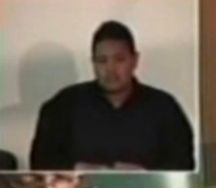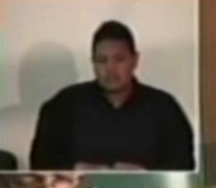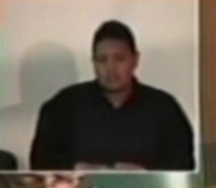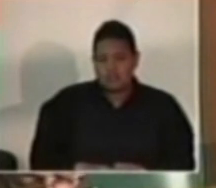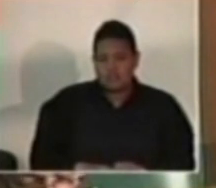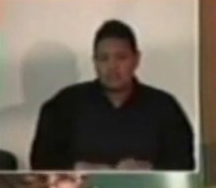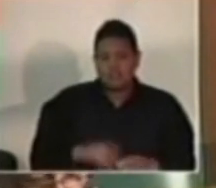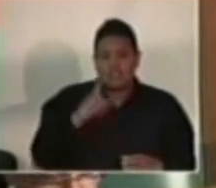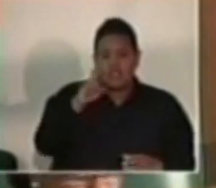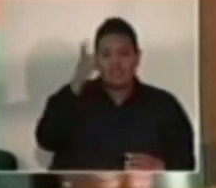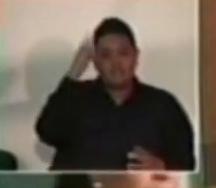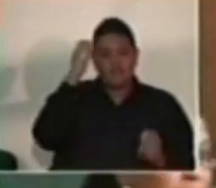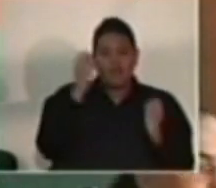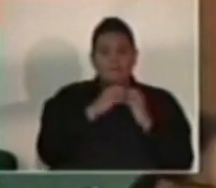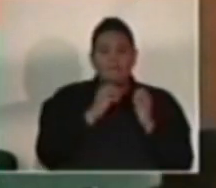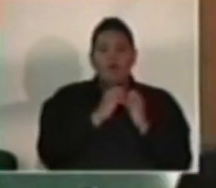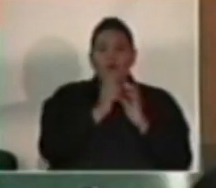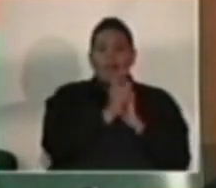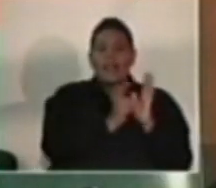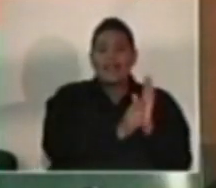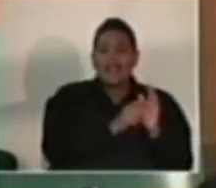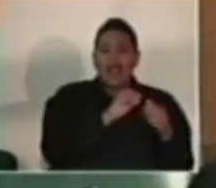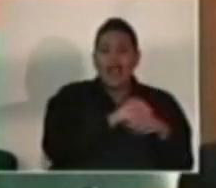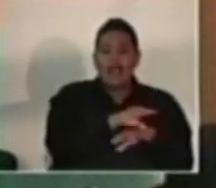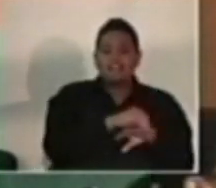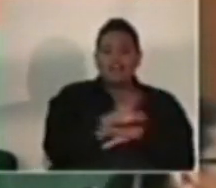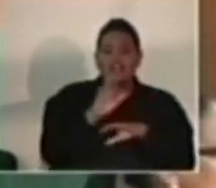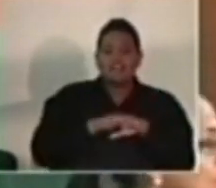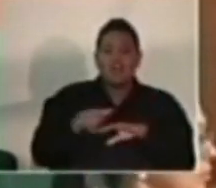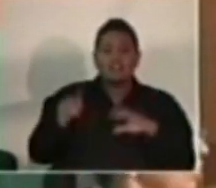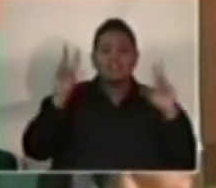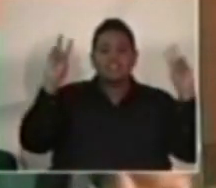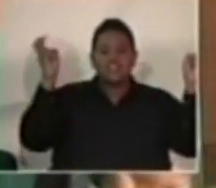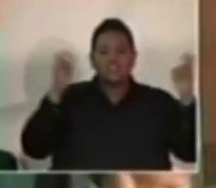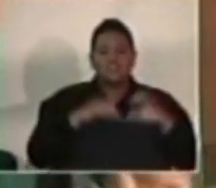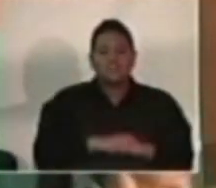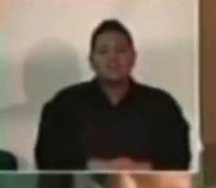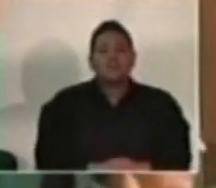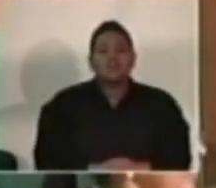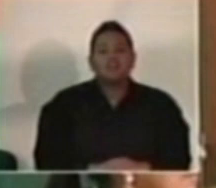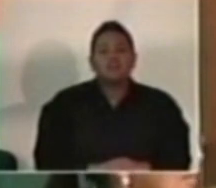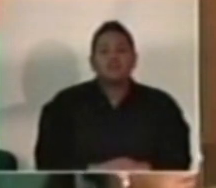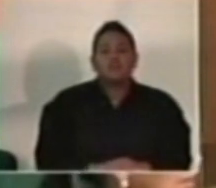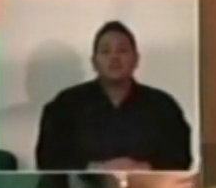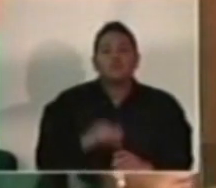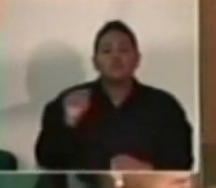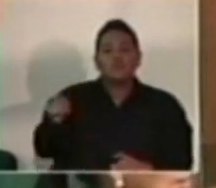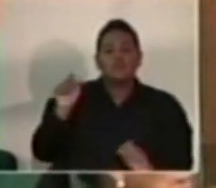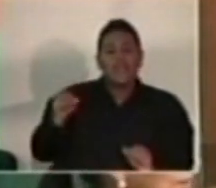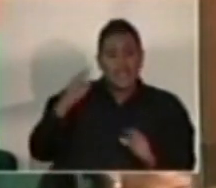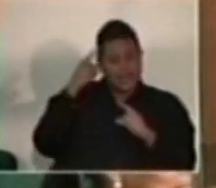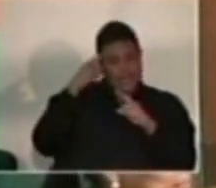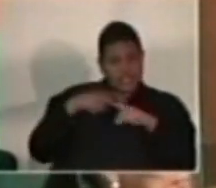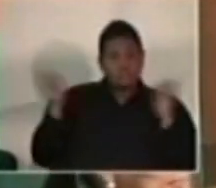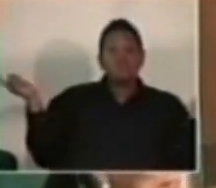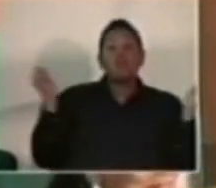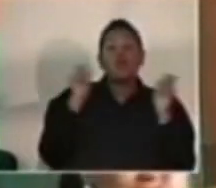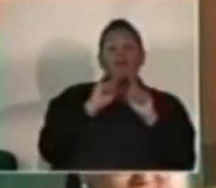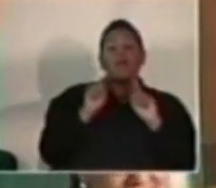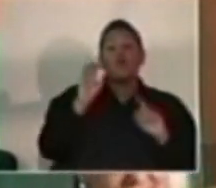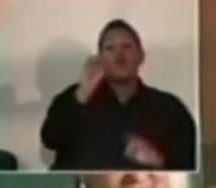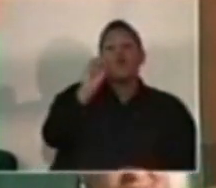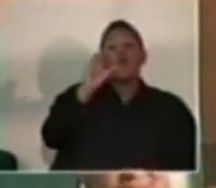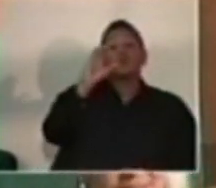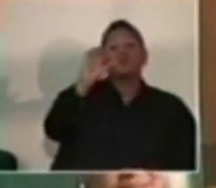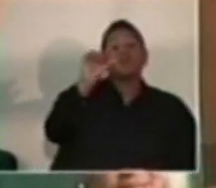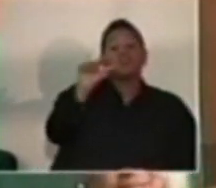ask for further legal advice on this matter? I mean, certainly you can disagree, but the OCG's